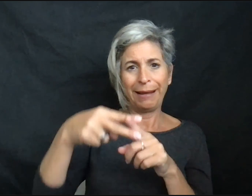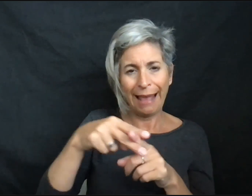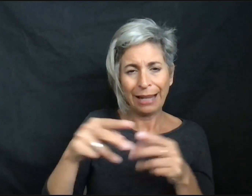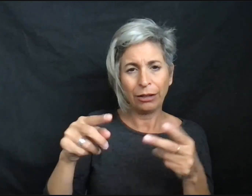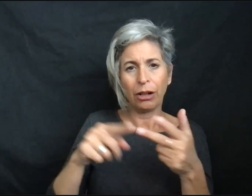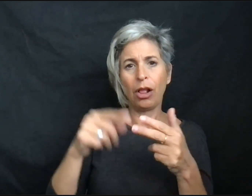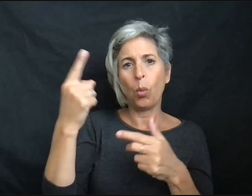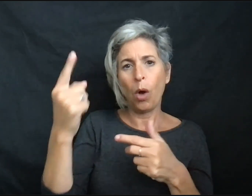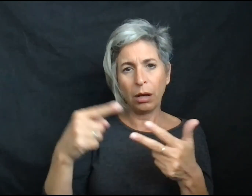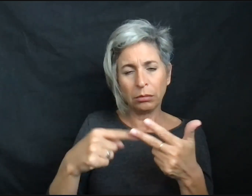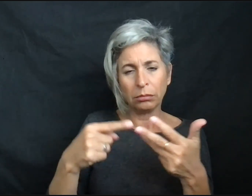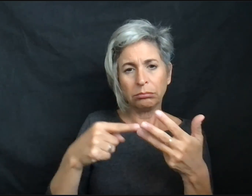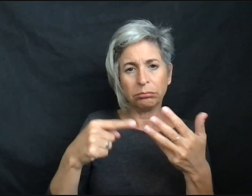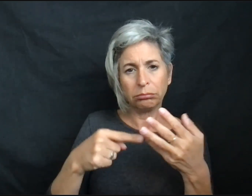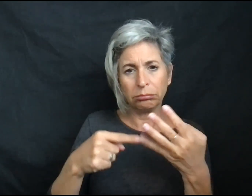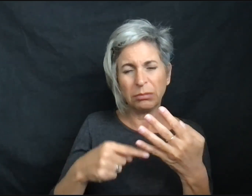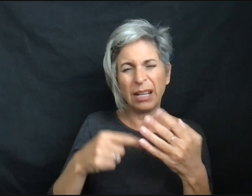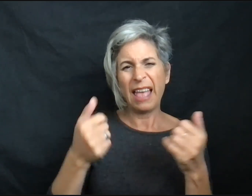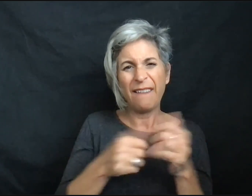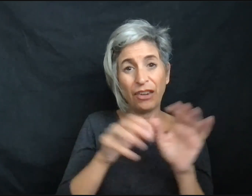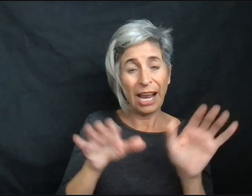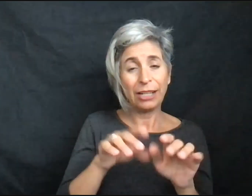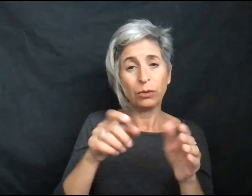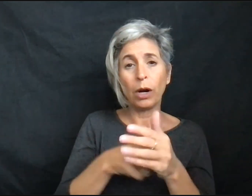plumbing, one PDF.